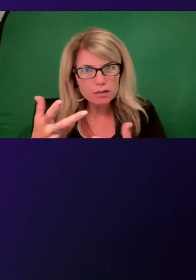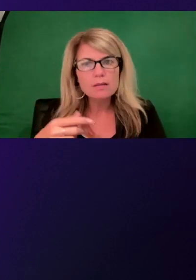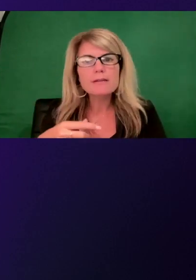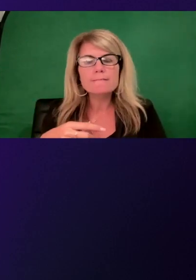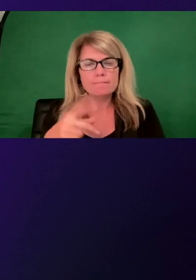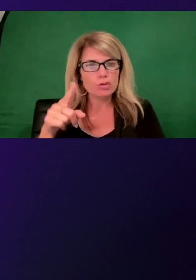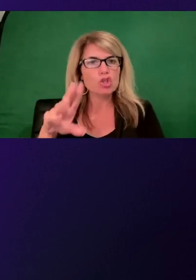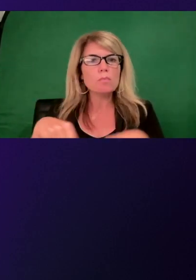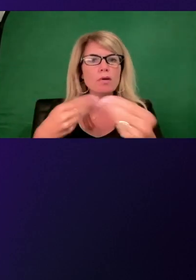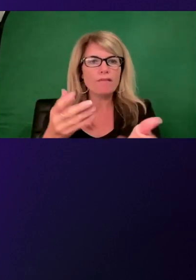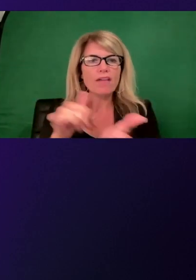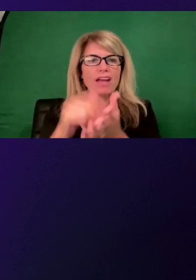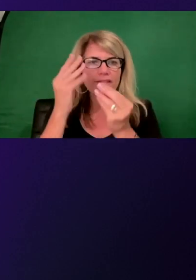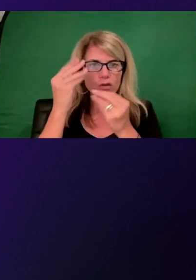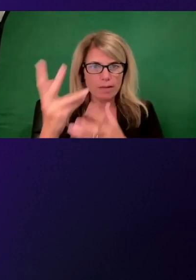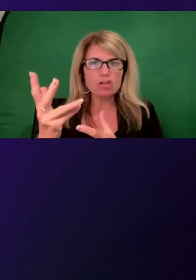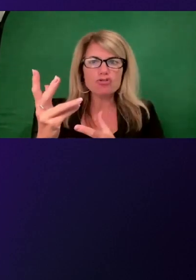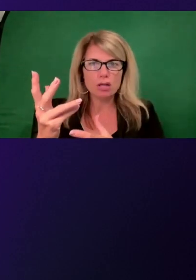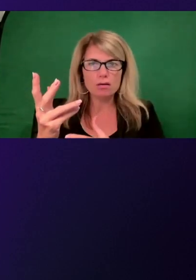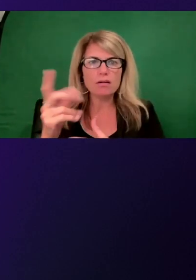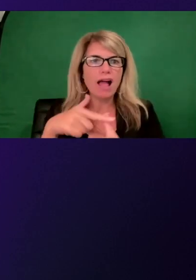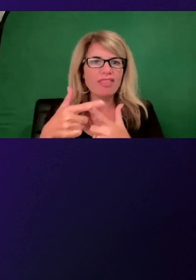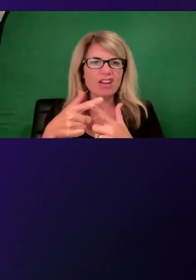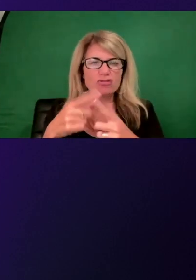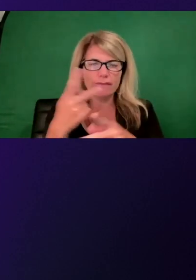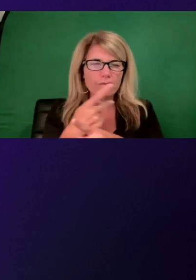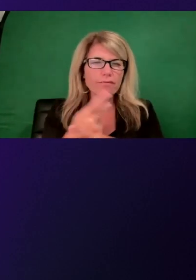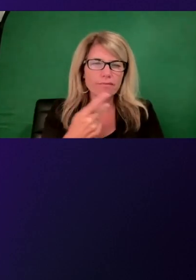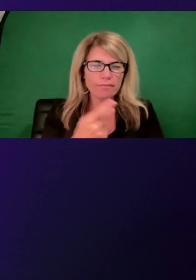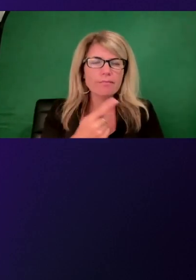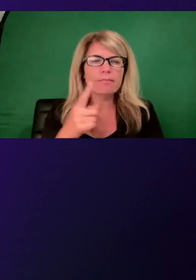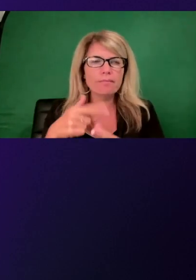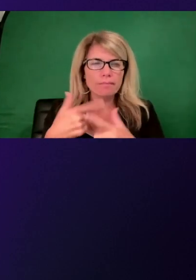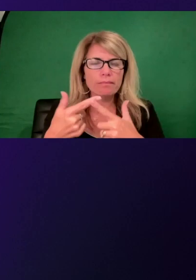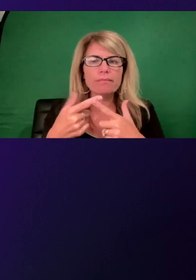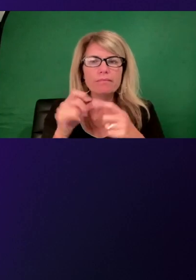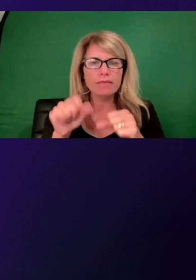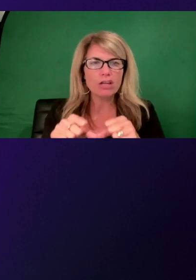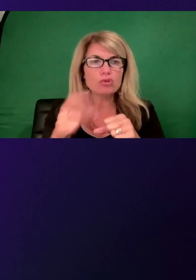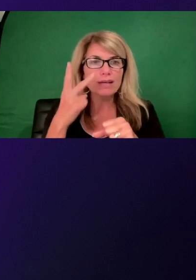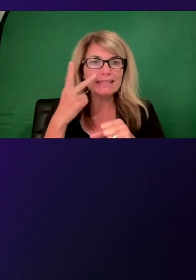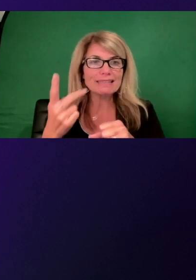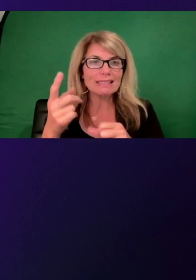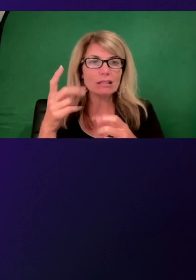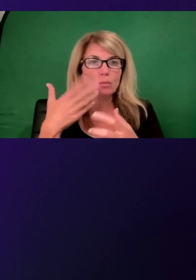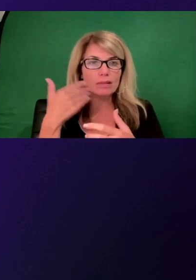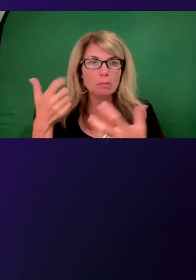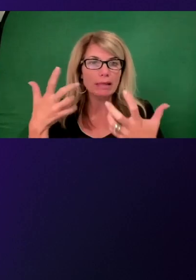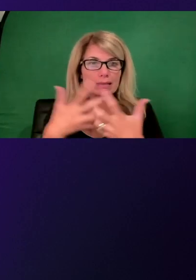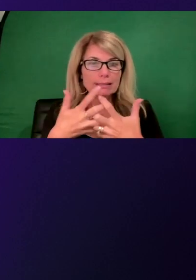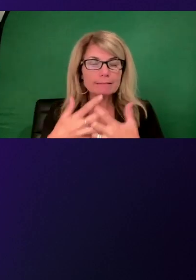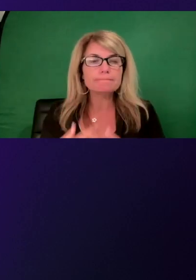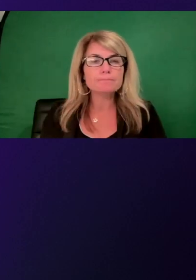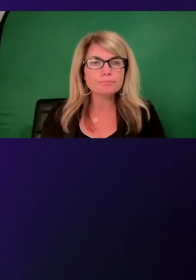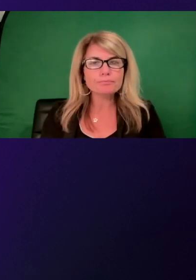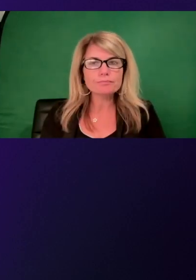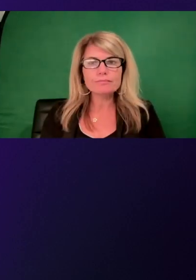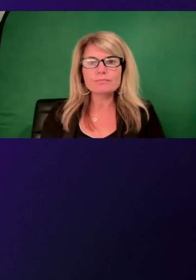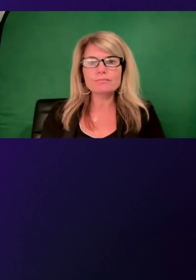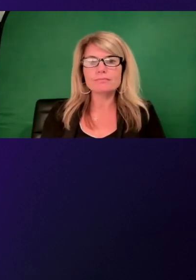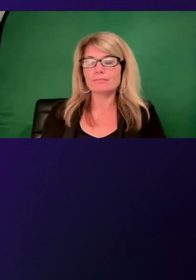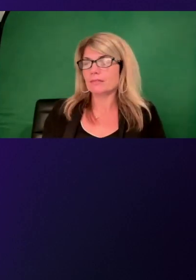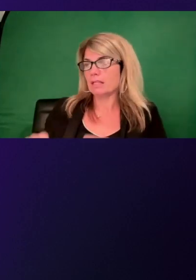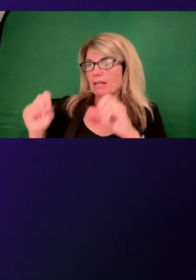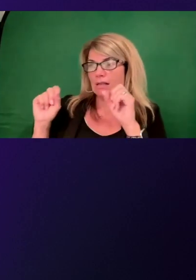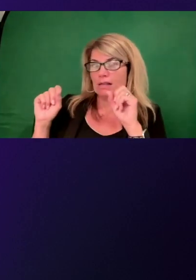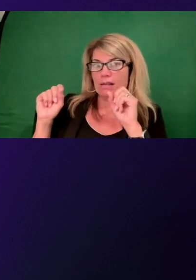the right attributes calculated, and there you go. Then you can calculate what really you want to go for. All right, so simple way here